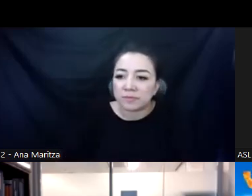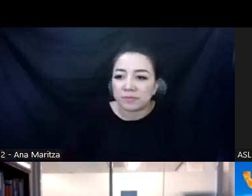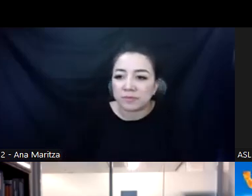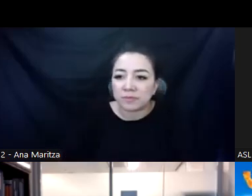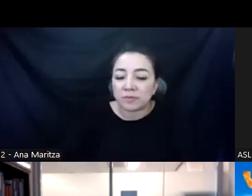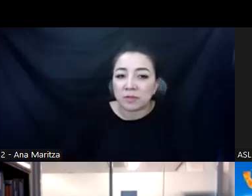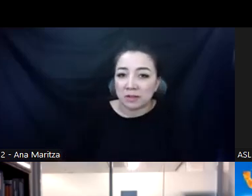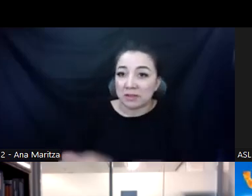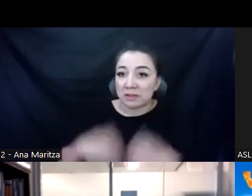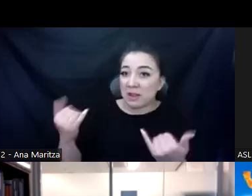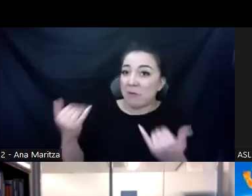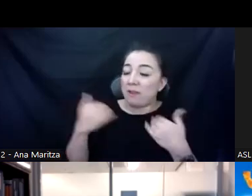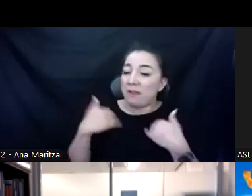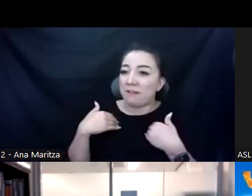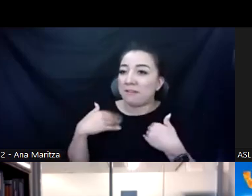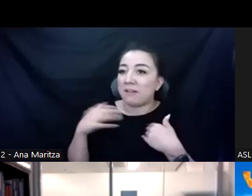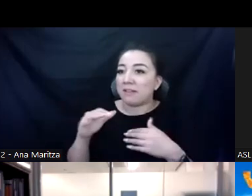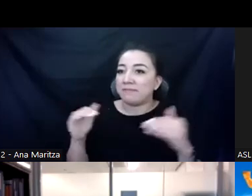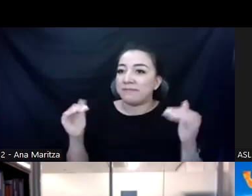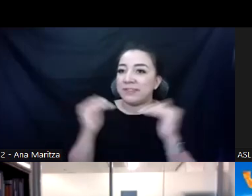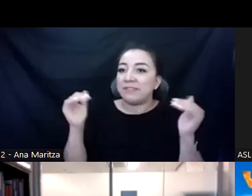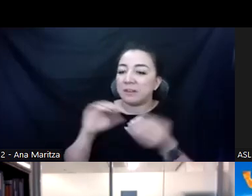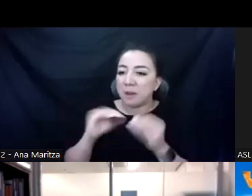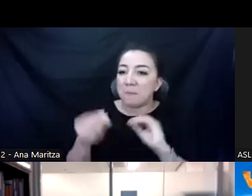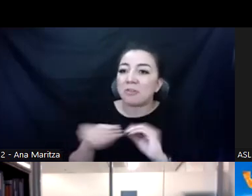So now we have kind of even numbers.